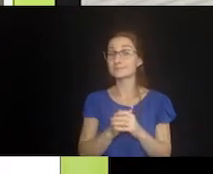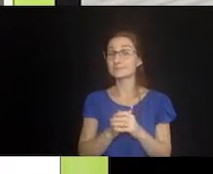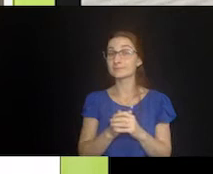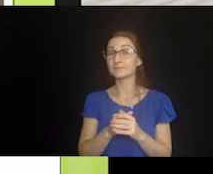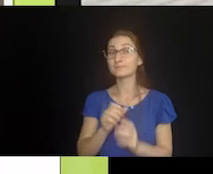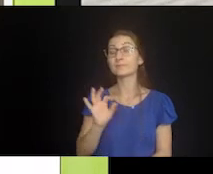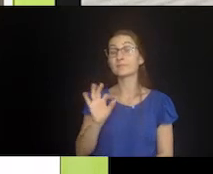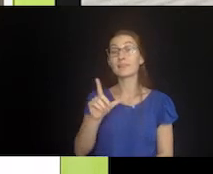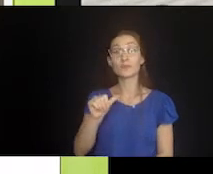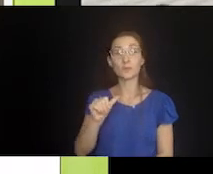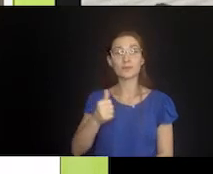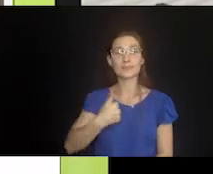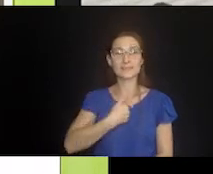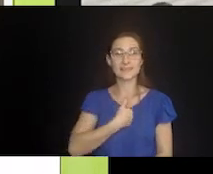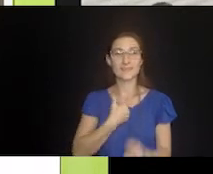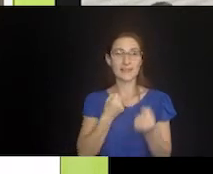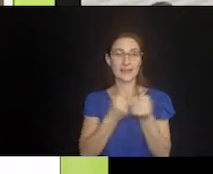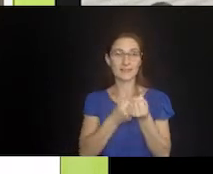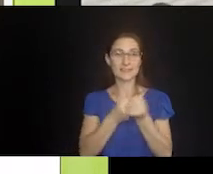So this is